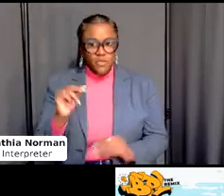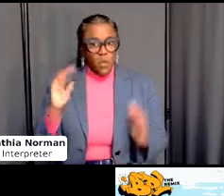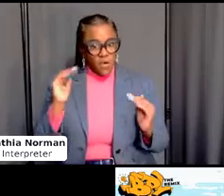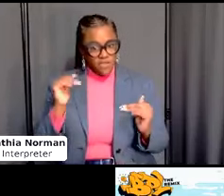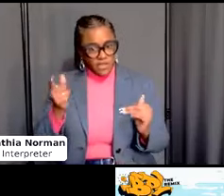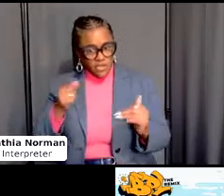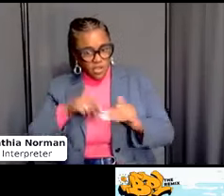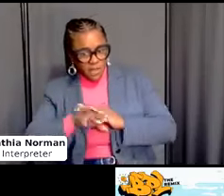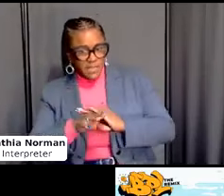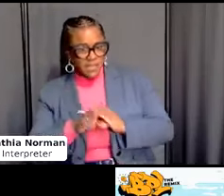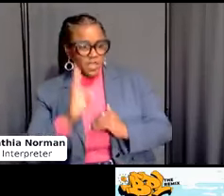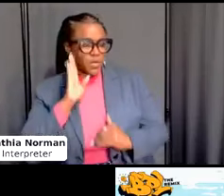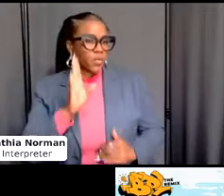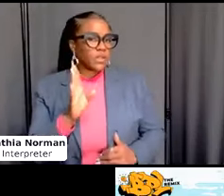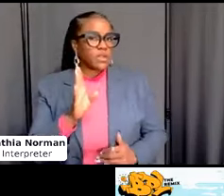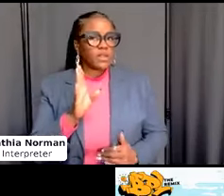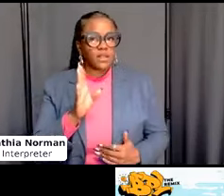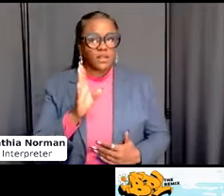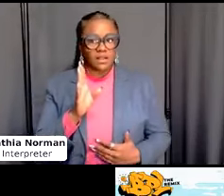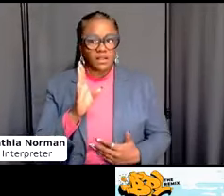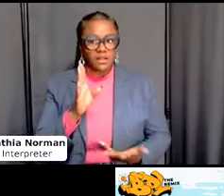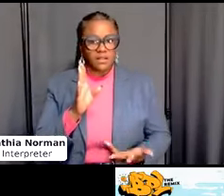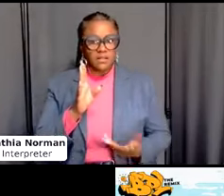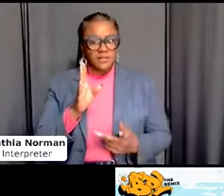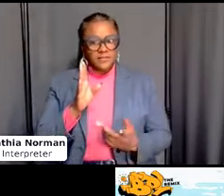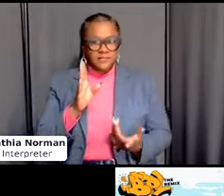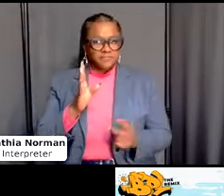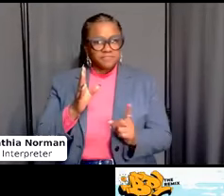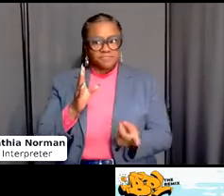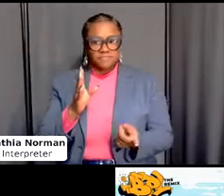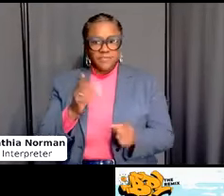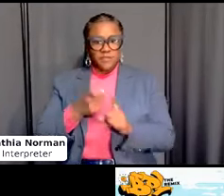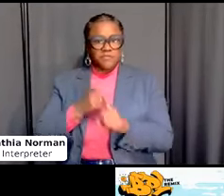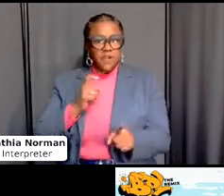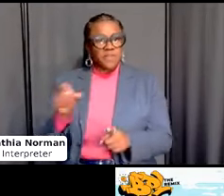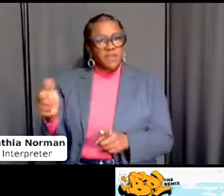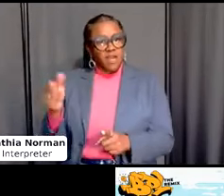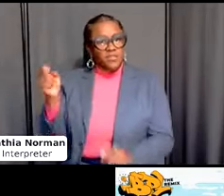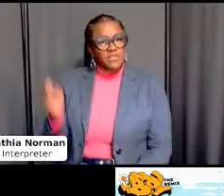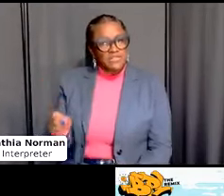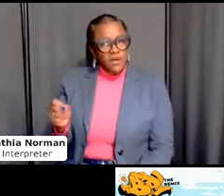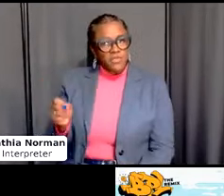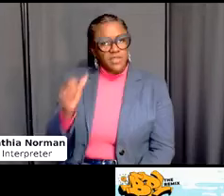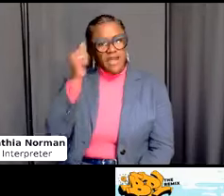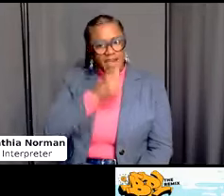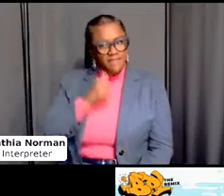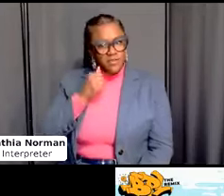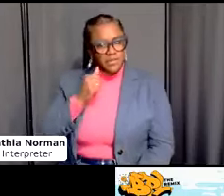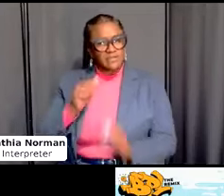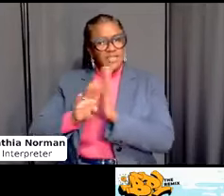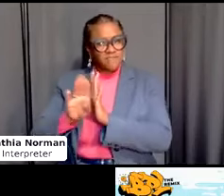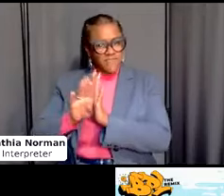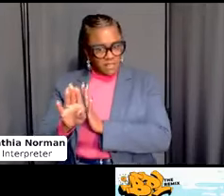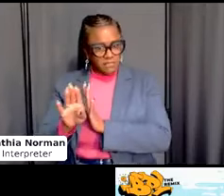in will be a mission from the SADC countries, the Southern African Development